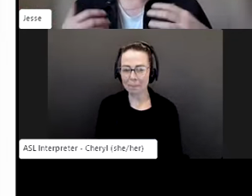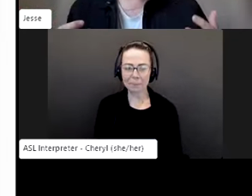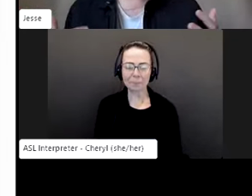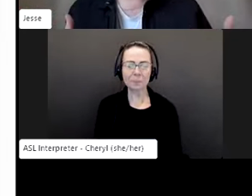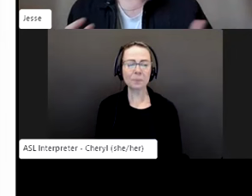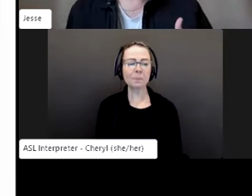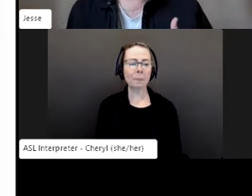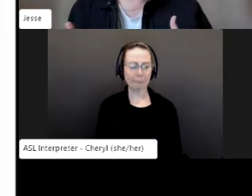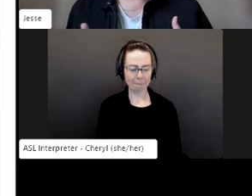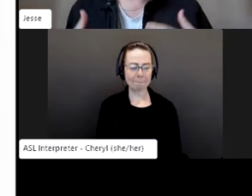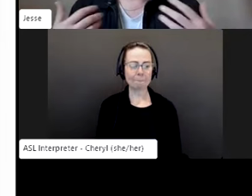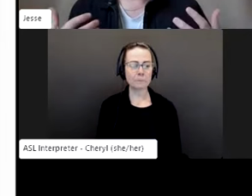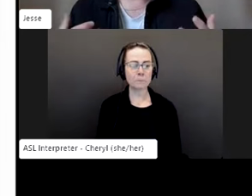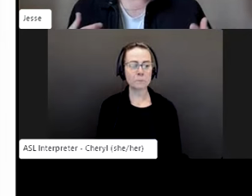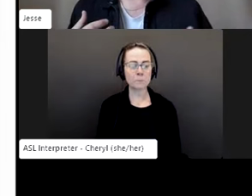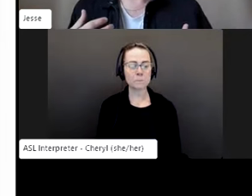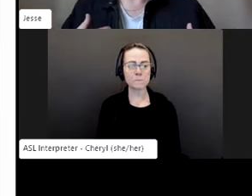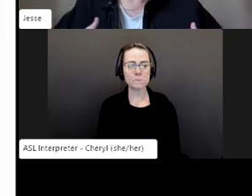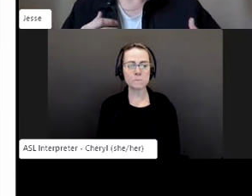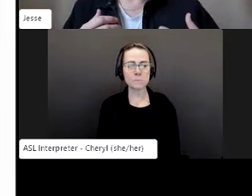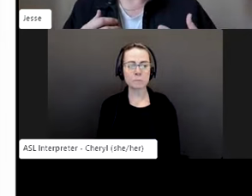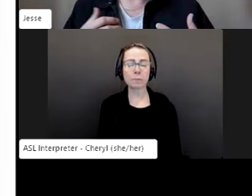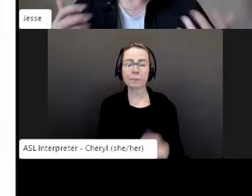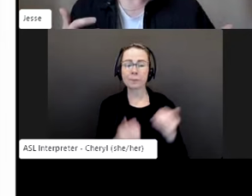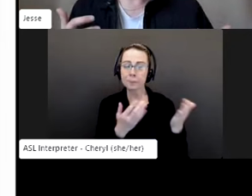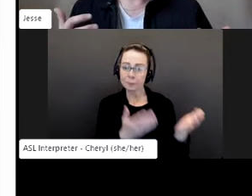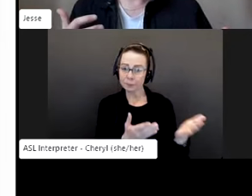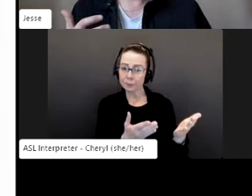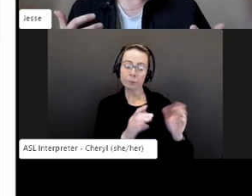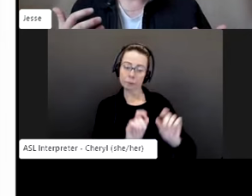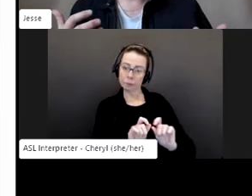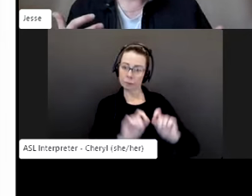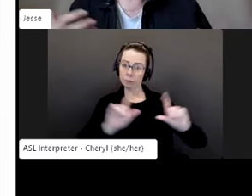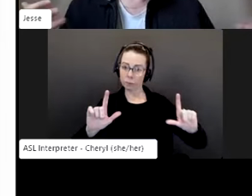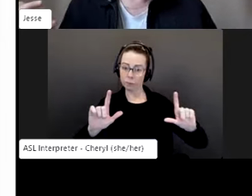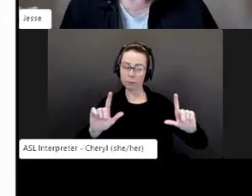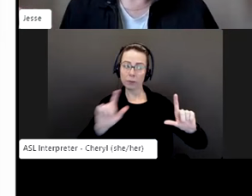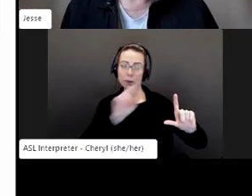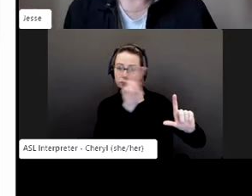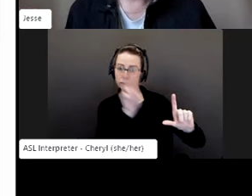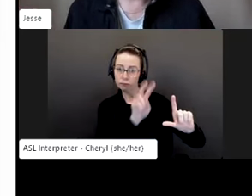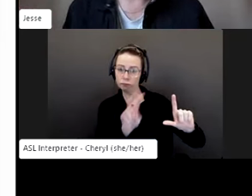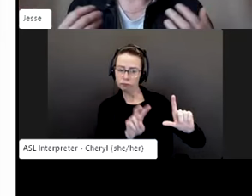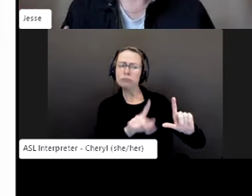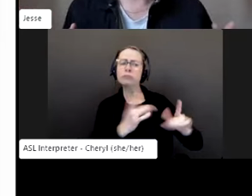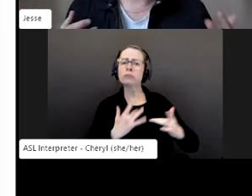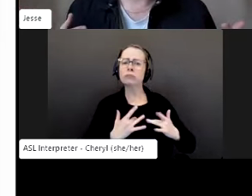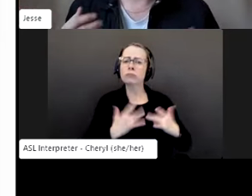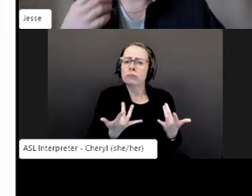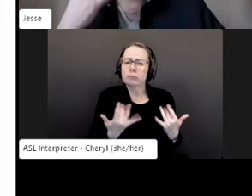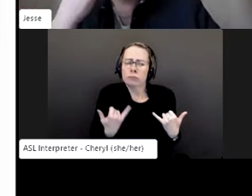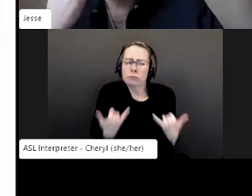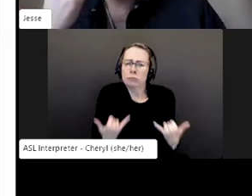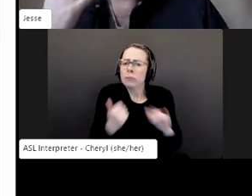online, one of the first things that you sort of think about is that you can check and see what the status is. You can view your